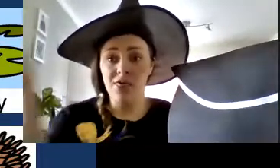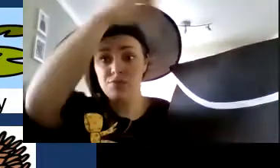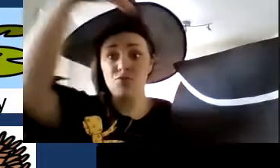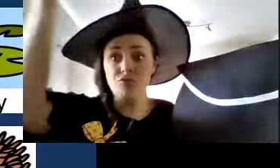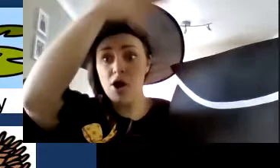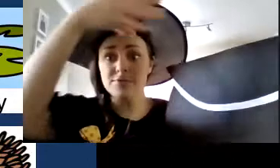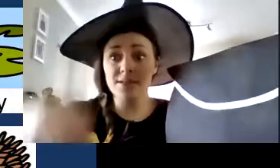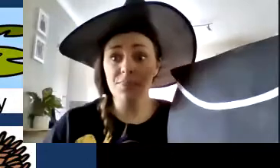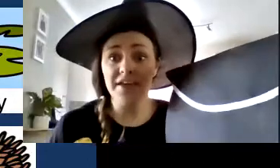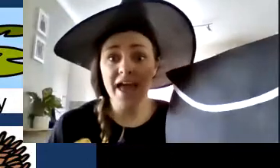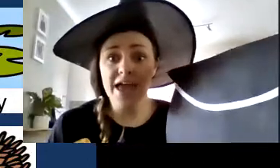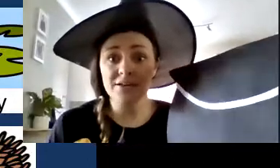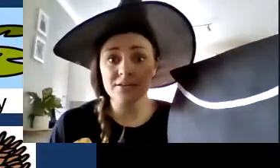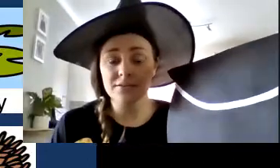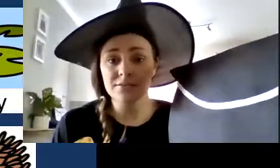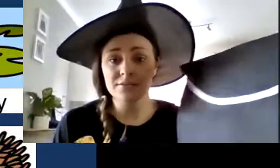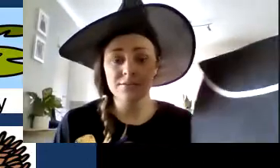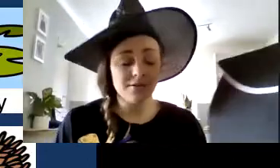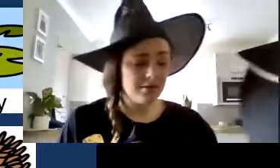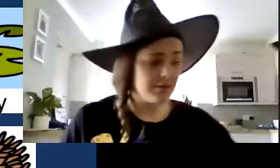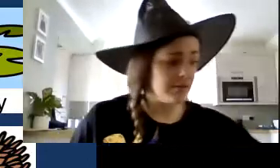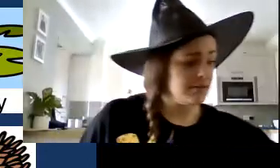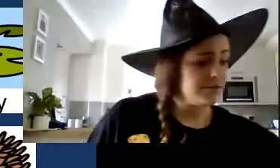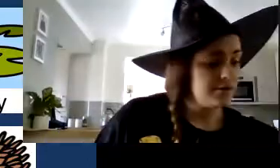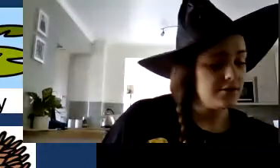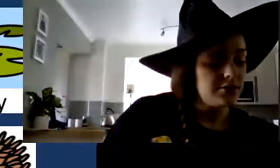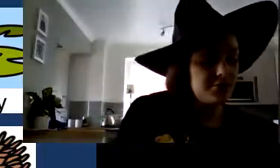everyone. Throw something in."